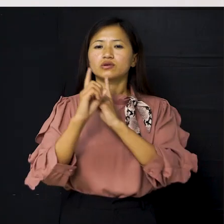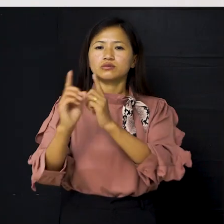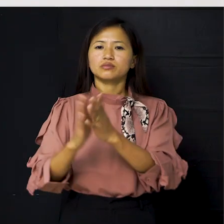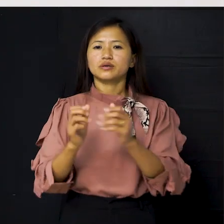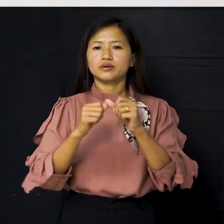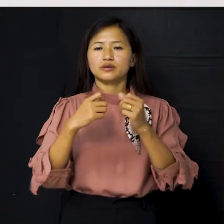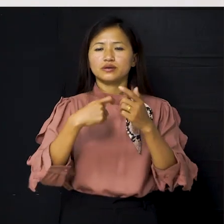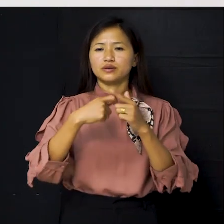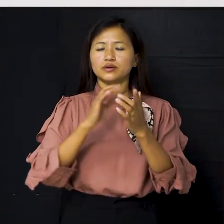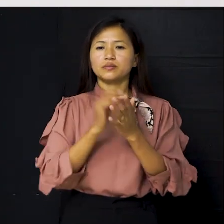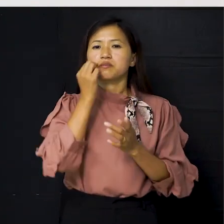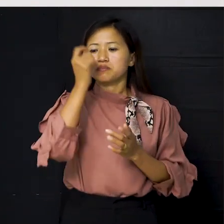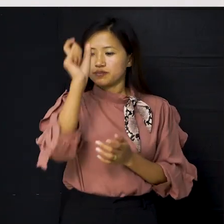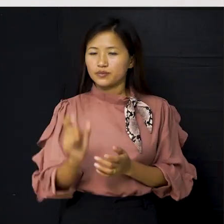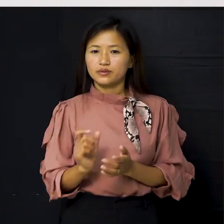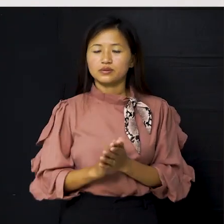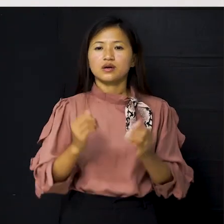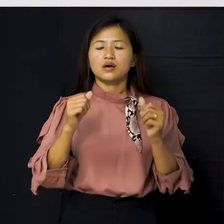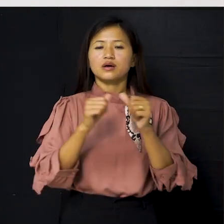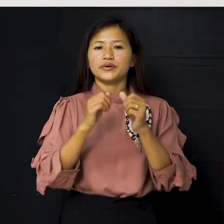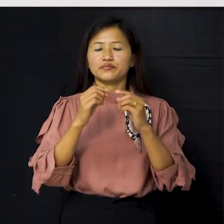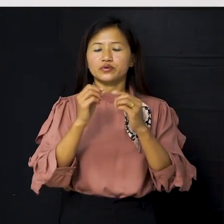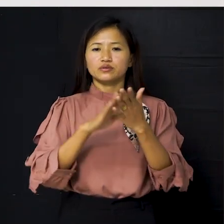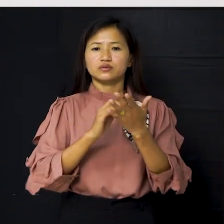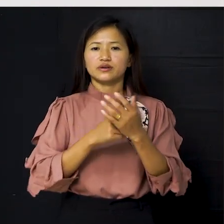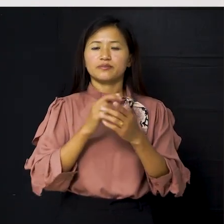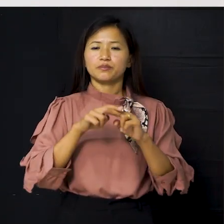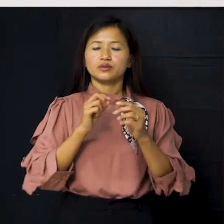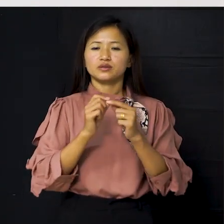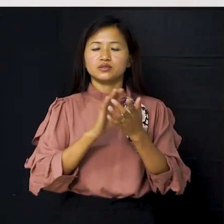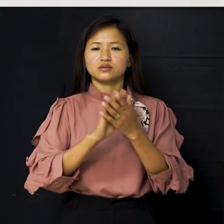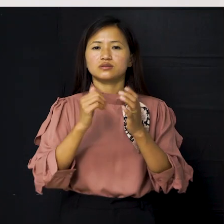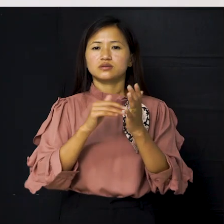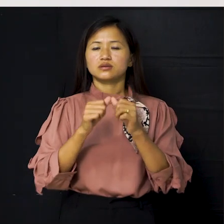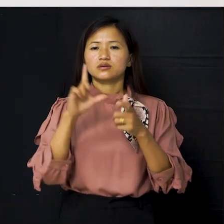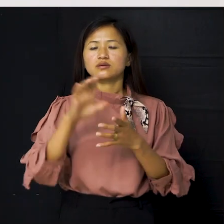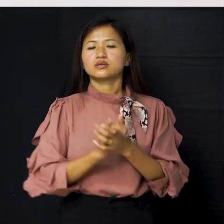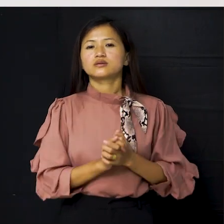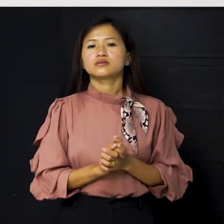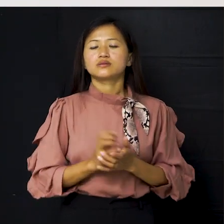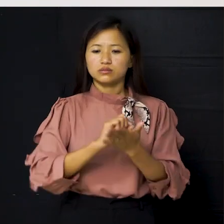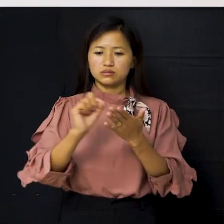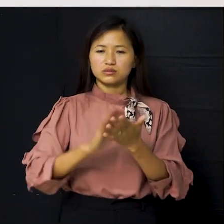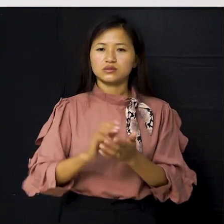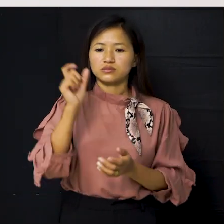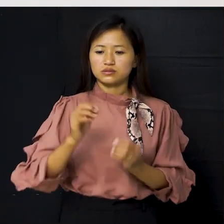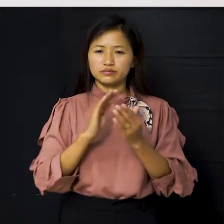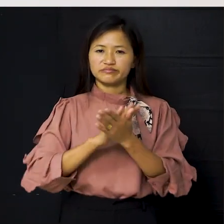Akbar. Akbar, he had Abdul Fazal, who was writing his biography. Then even